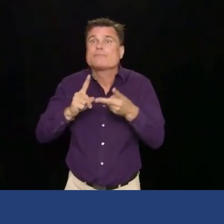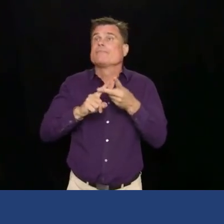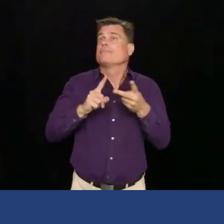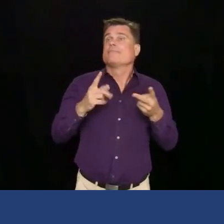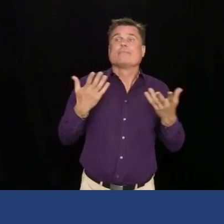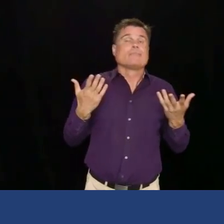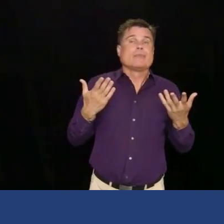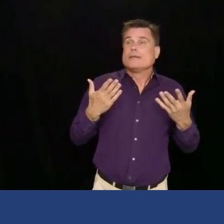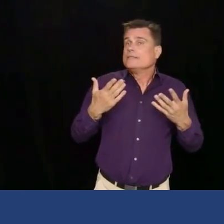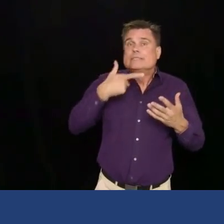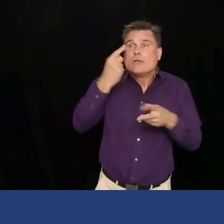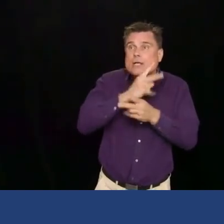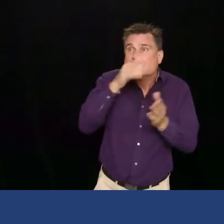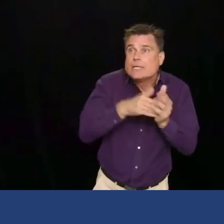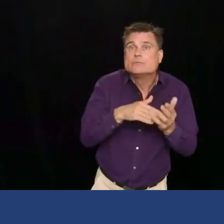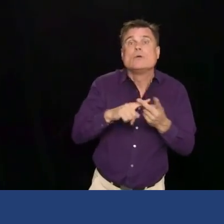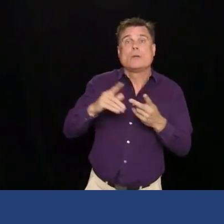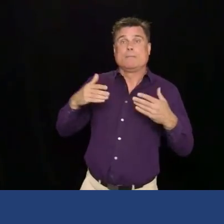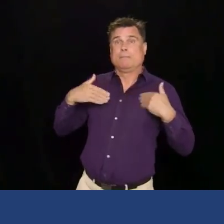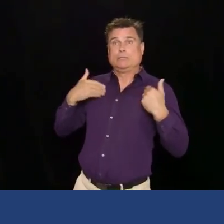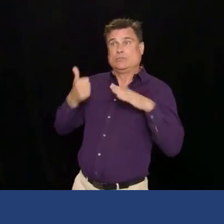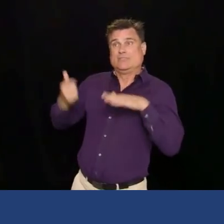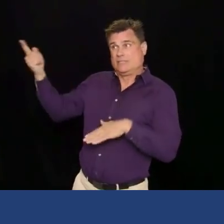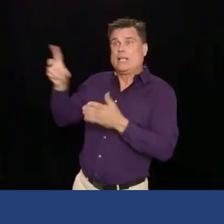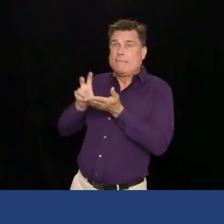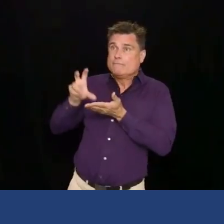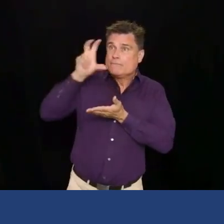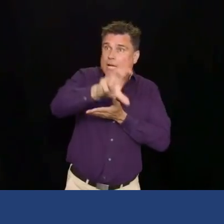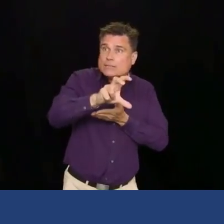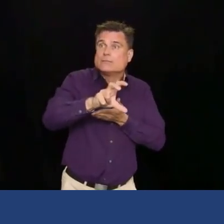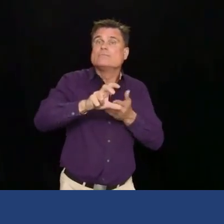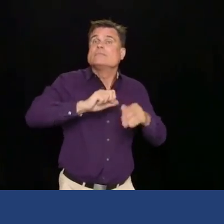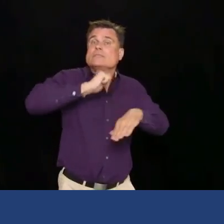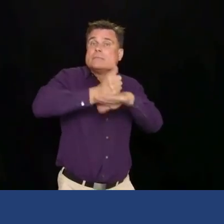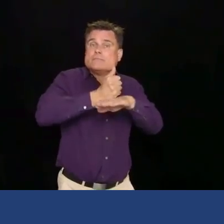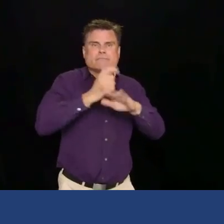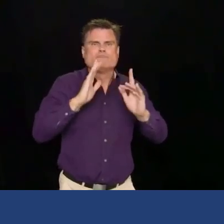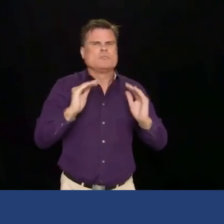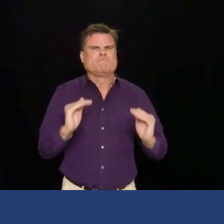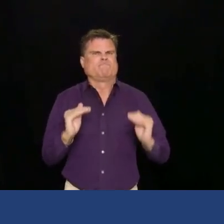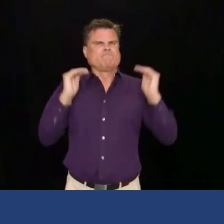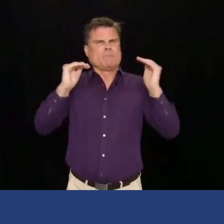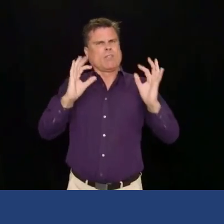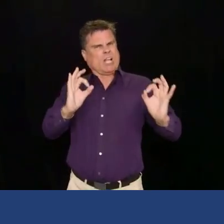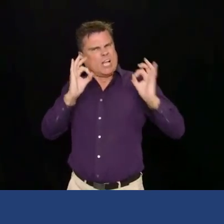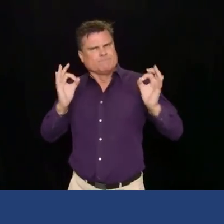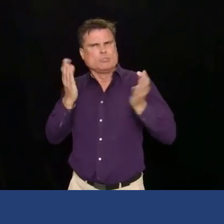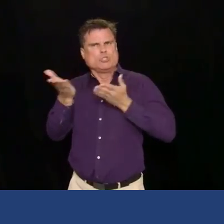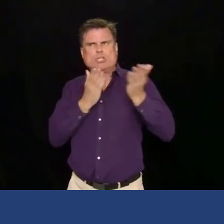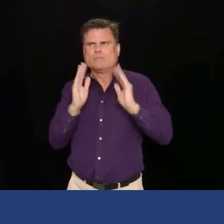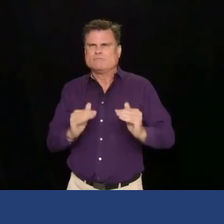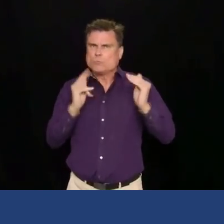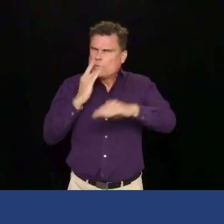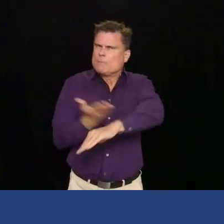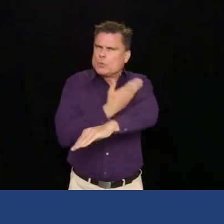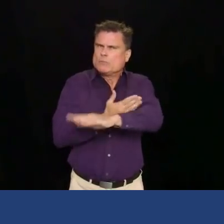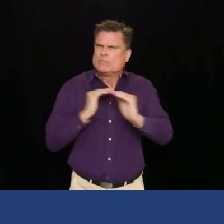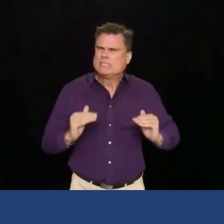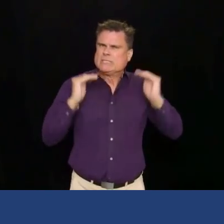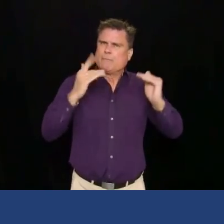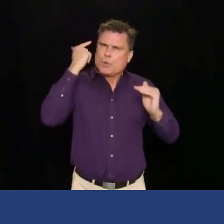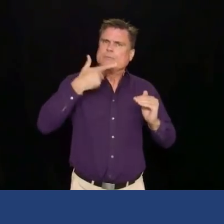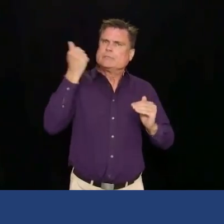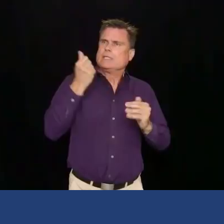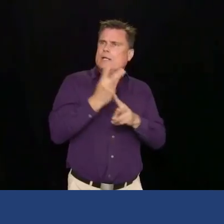Dix has said, the investments we made to raise care standards across BC made an important difference when we were met